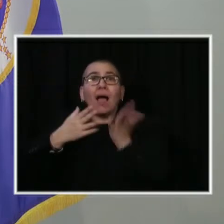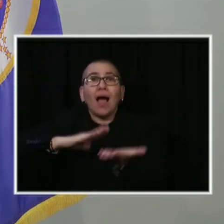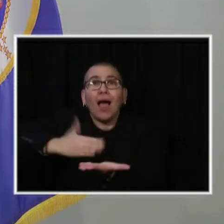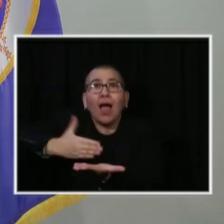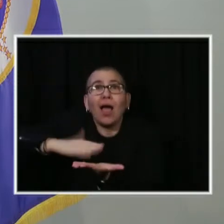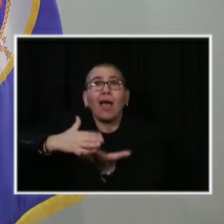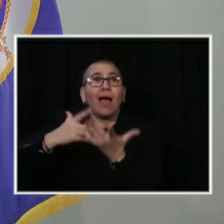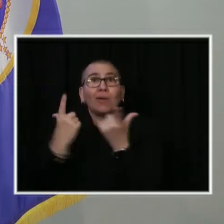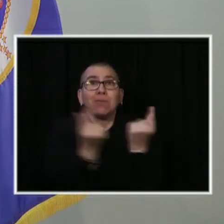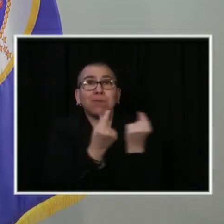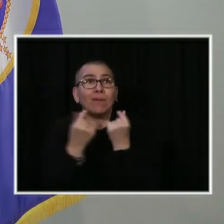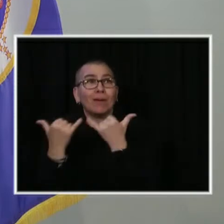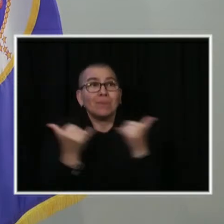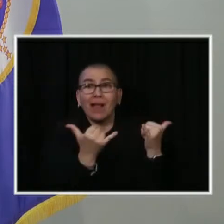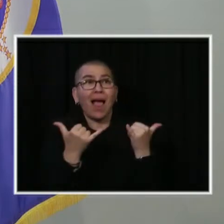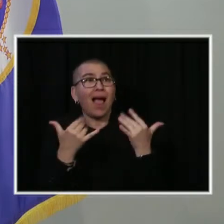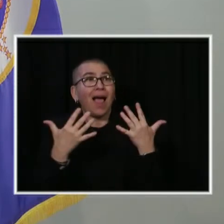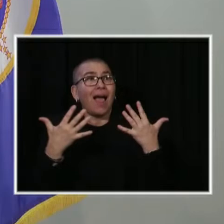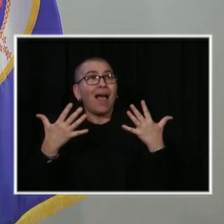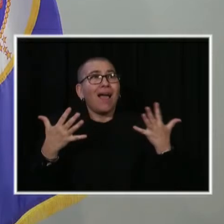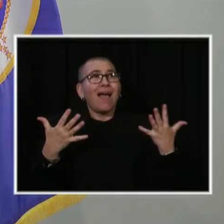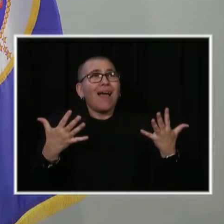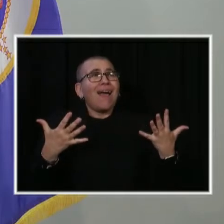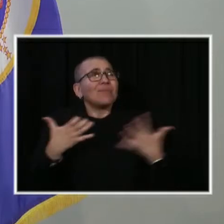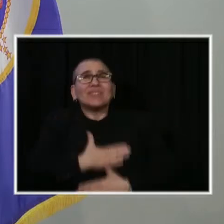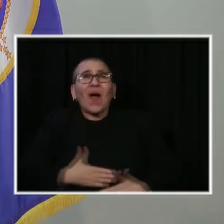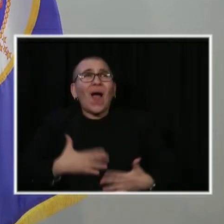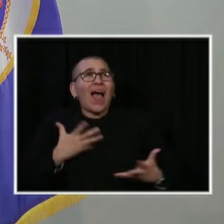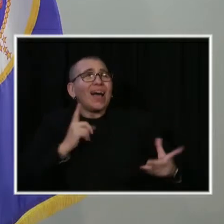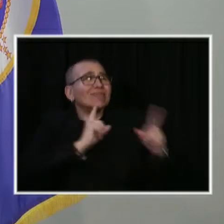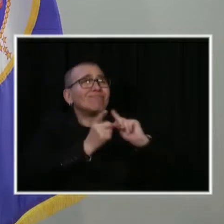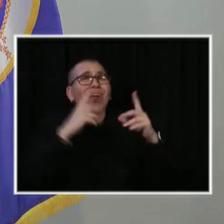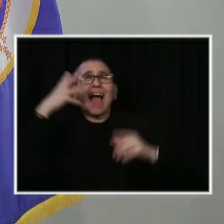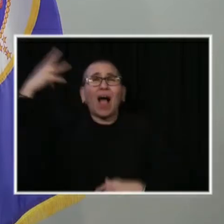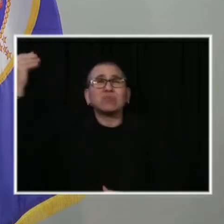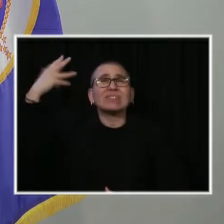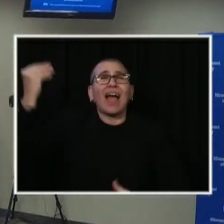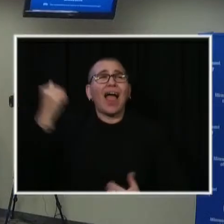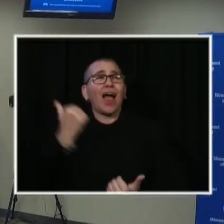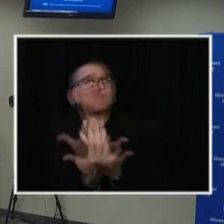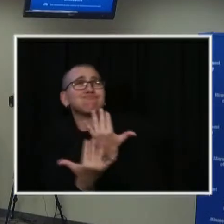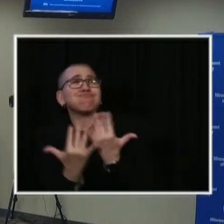keep me informed, and to make sure that Minnesotans have the very best health advice for them, Commissioner